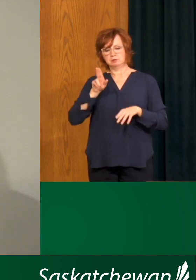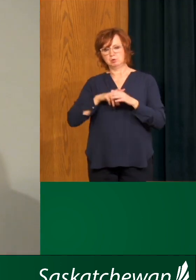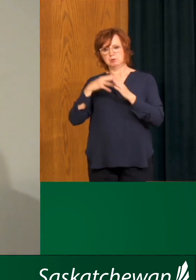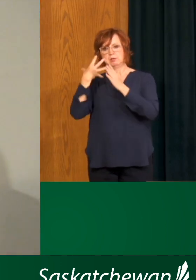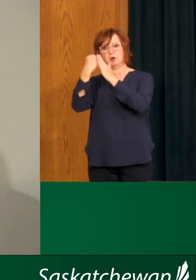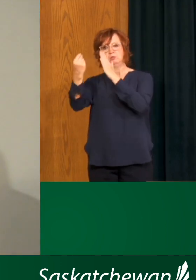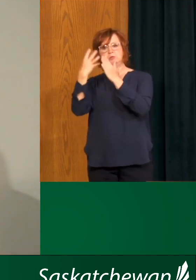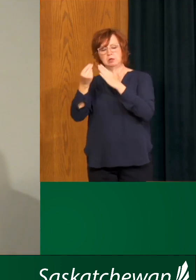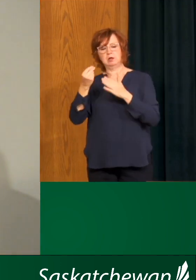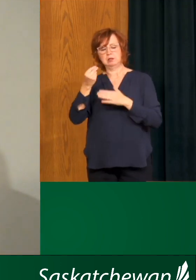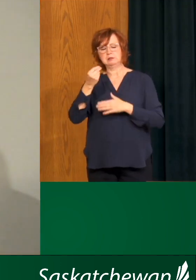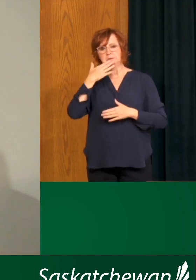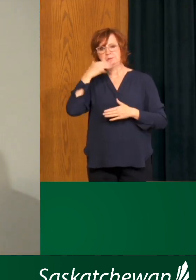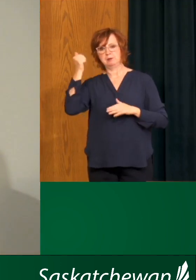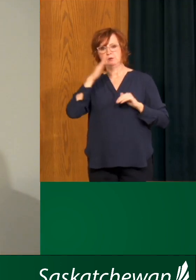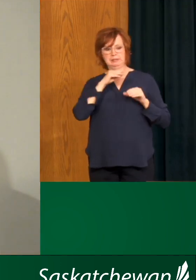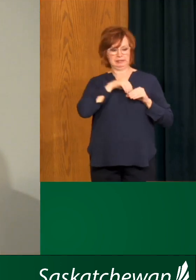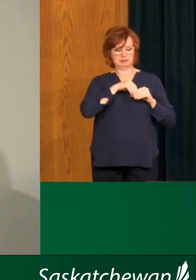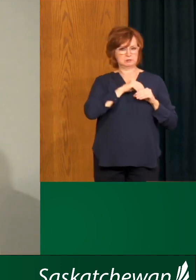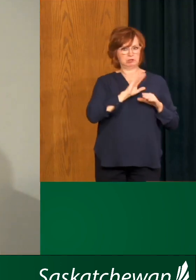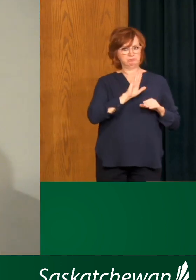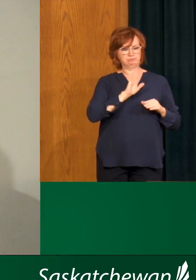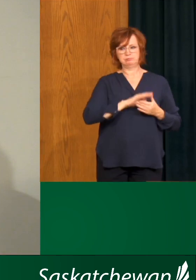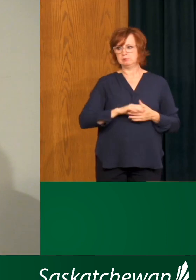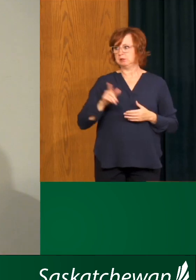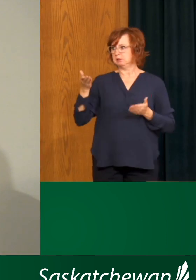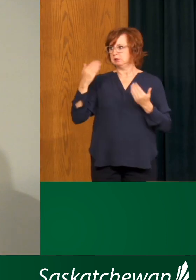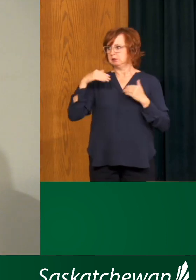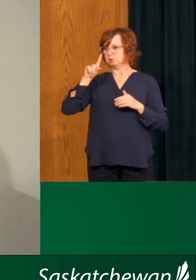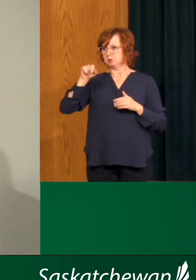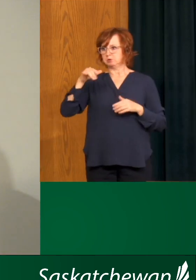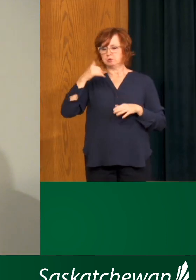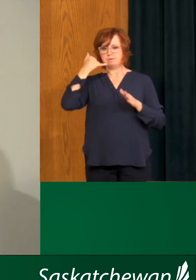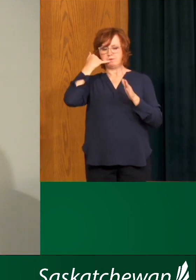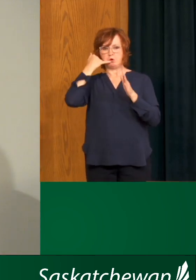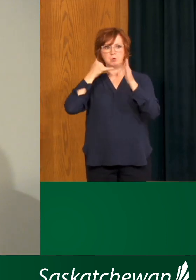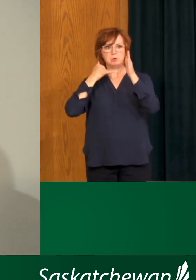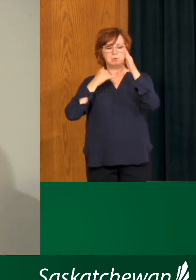indoor over the summer. We'll take our next question on the phone line.